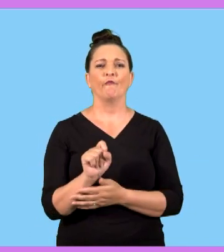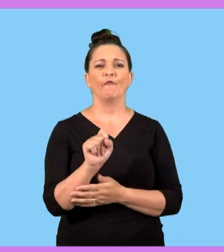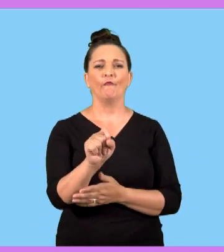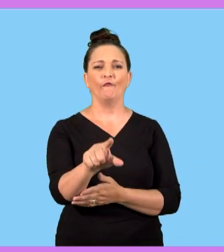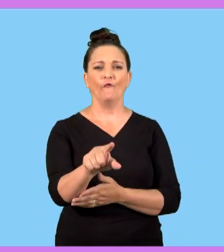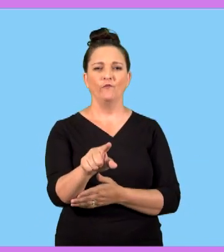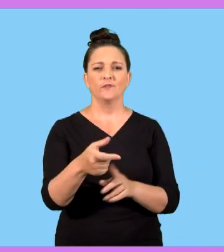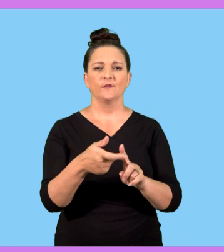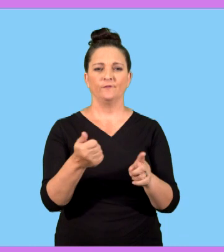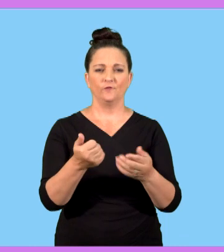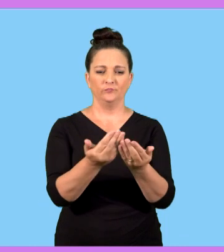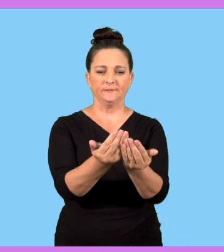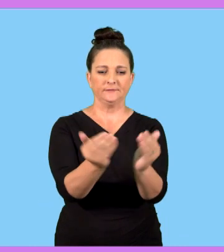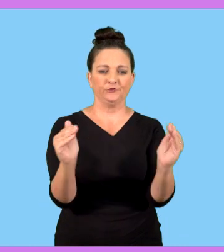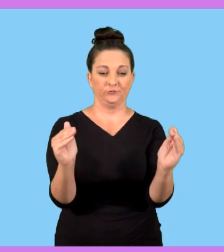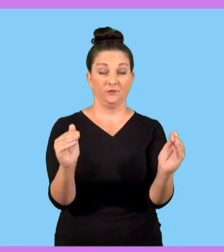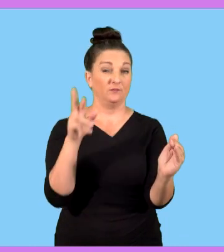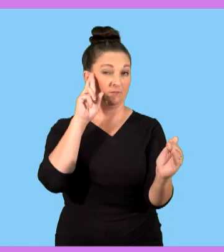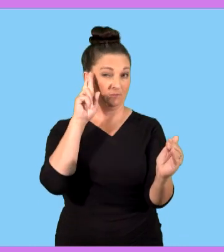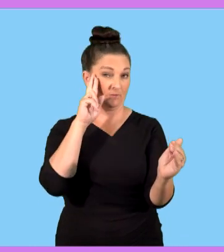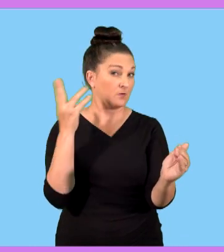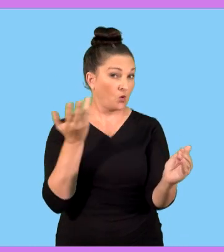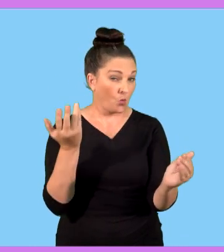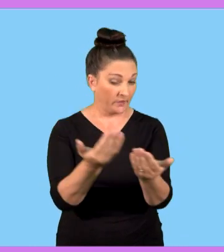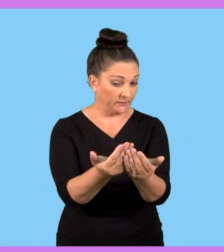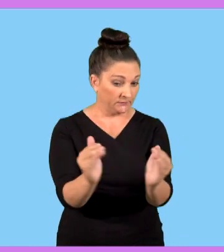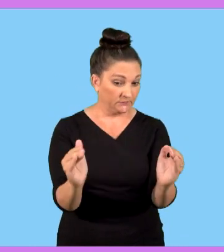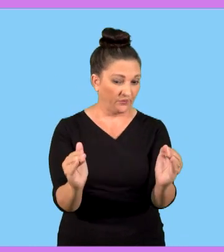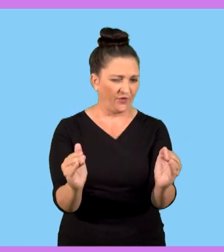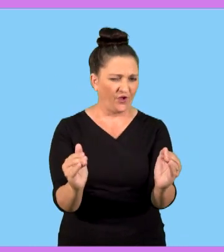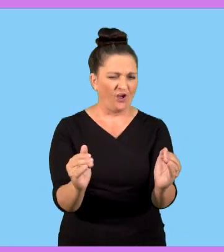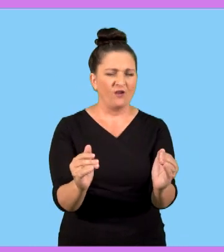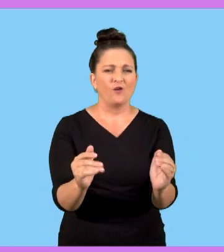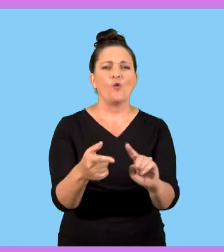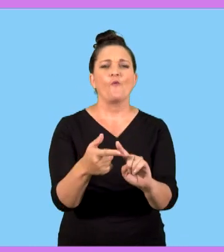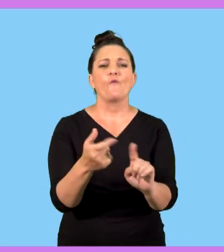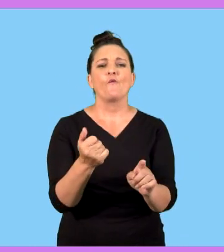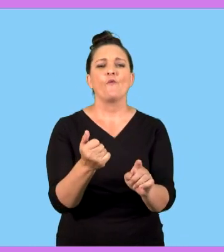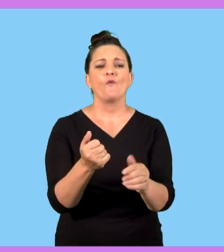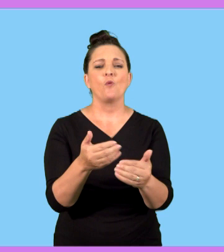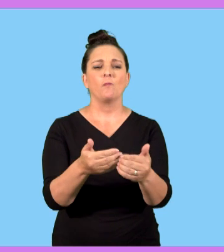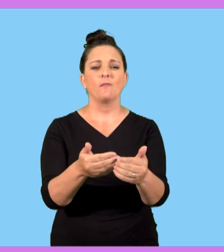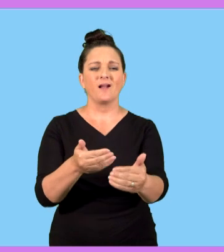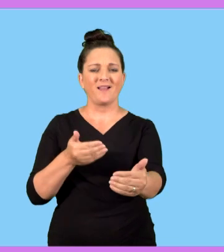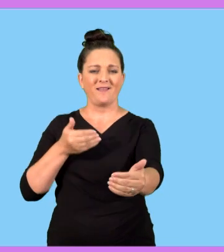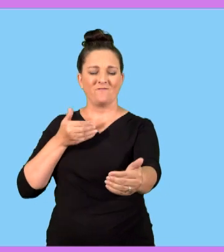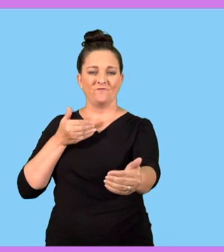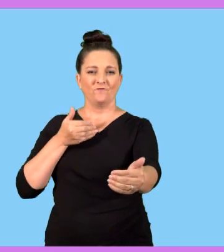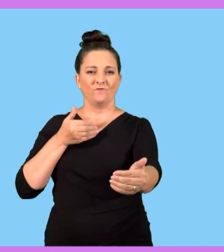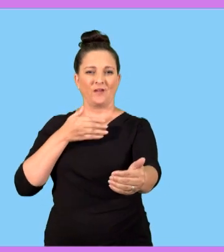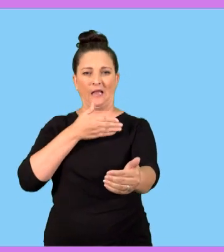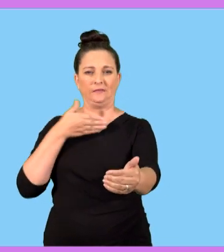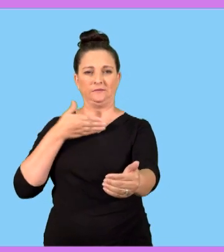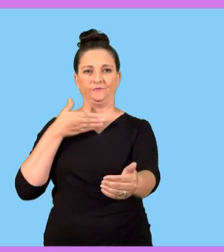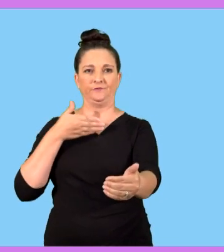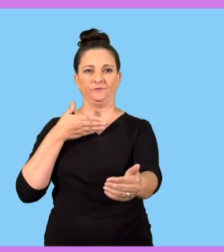furthest from the screen. Okay, so here is our screen. The row furthest from the screen. Which one will